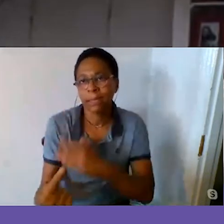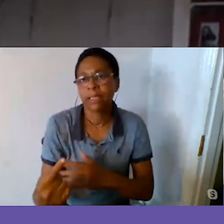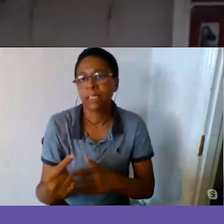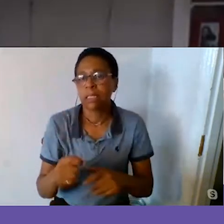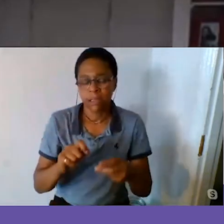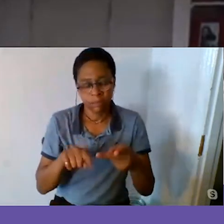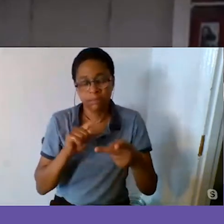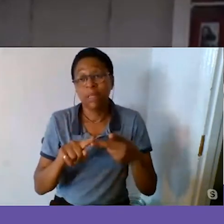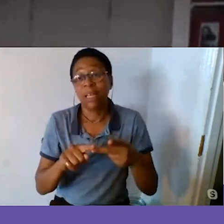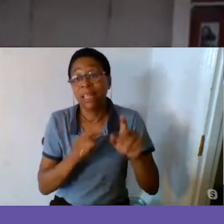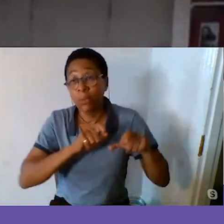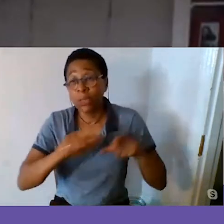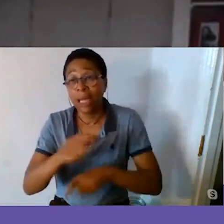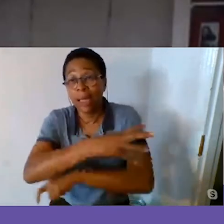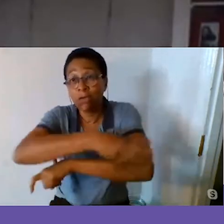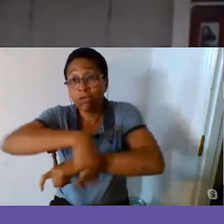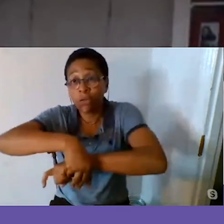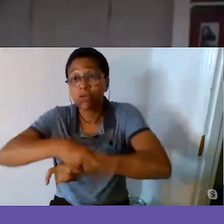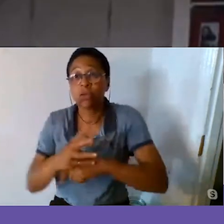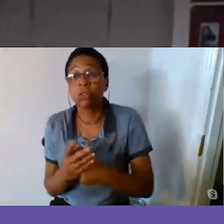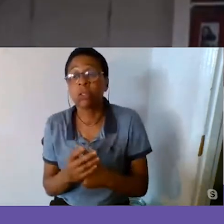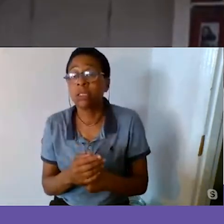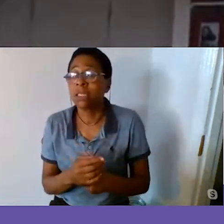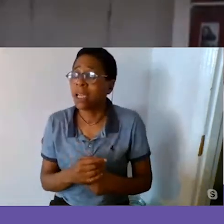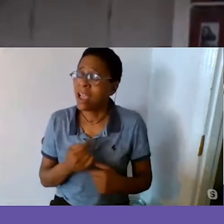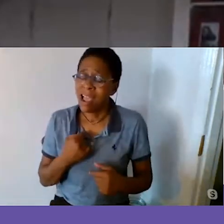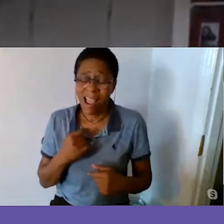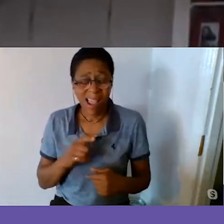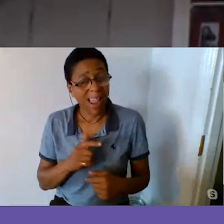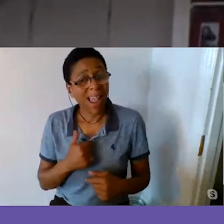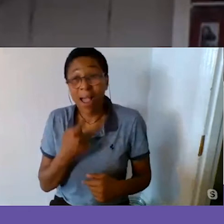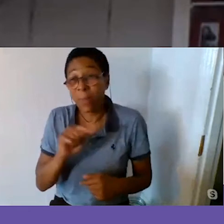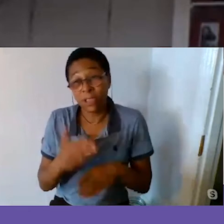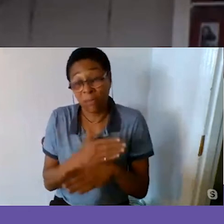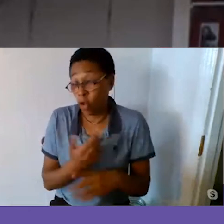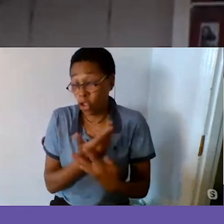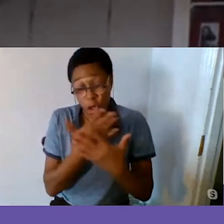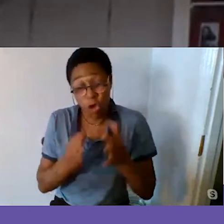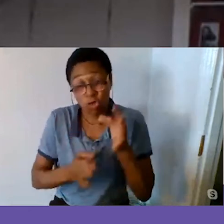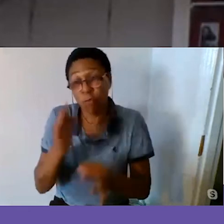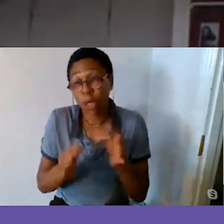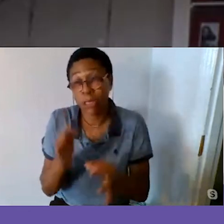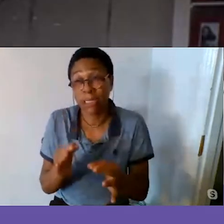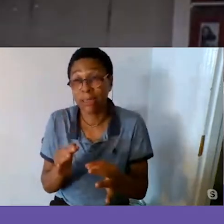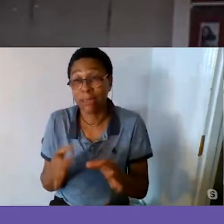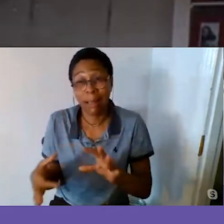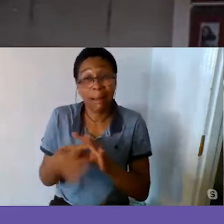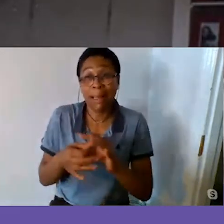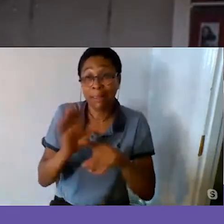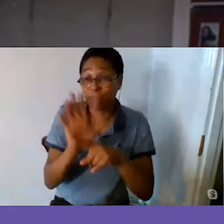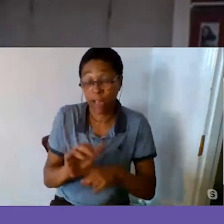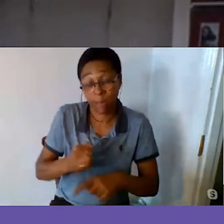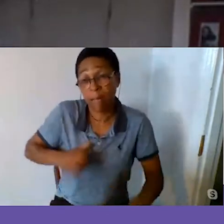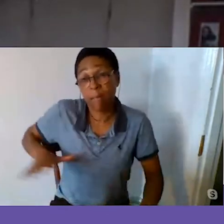because, yeah, because like I kind of touched upon earlier, there's so much politics around film in the region. It's not like a film doesn't